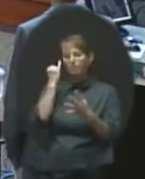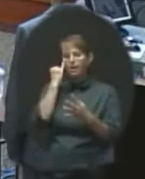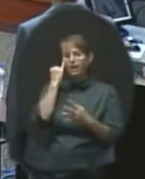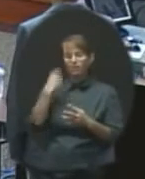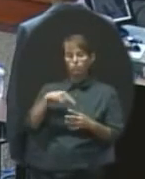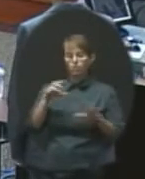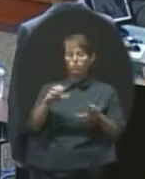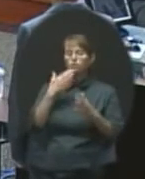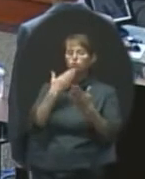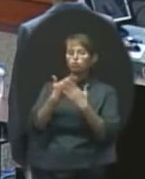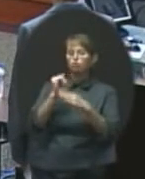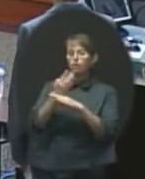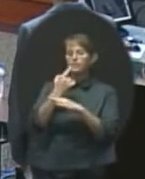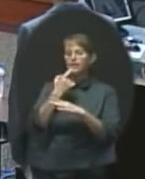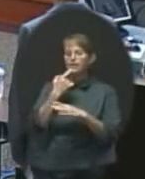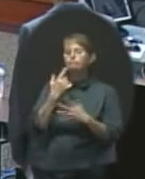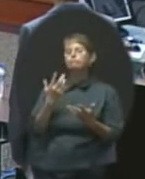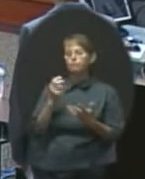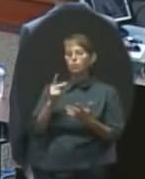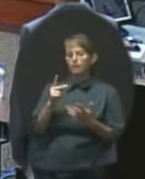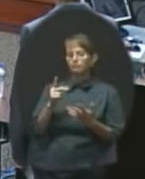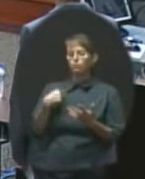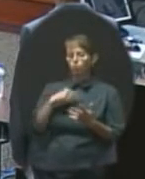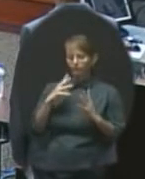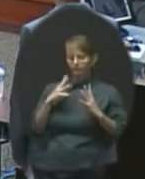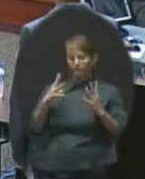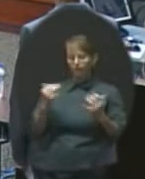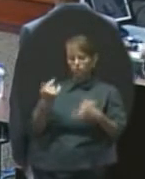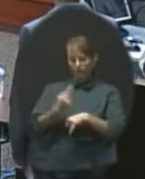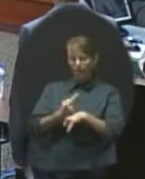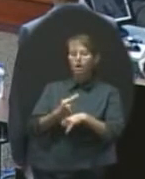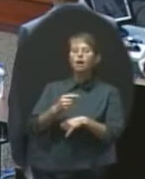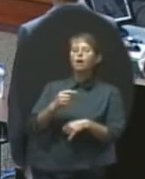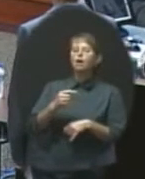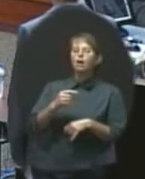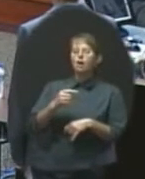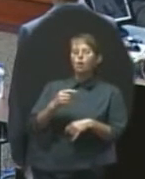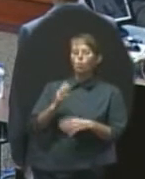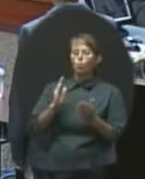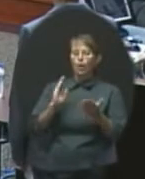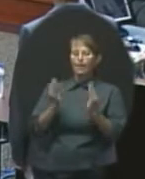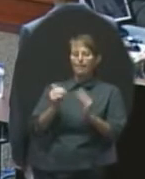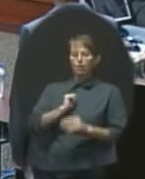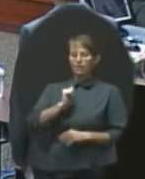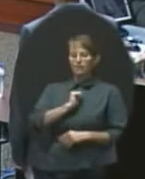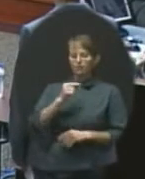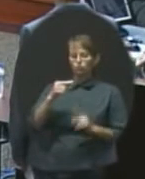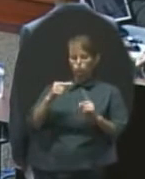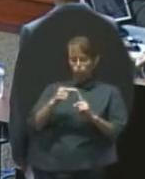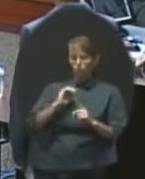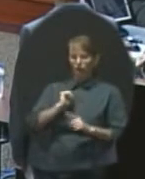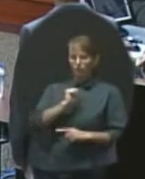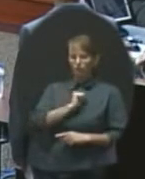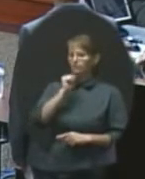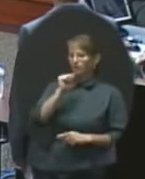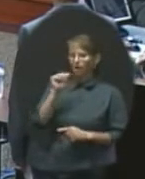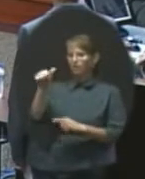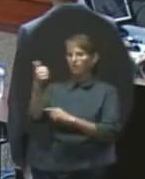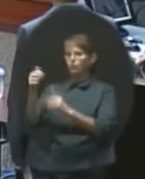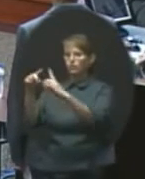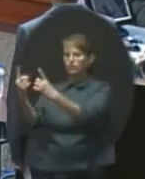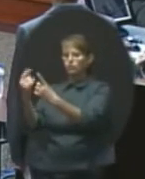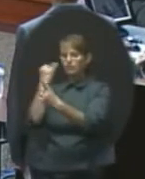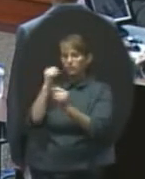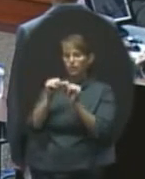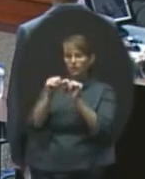today. And again, we're not comparing ourselves to a lot of other right. districts at this point, but here's our standards where we want to go at, and we'll just continue to go on from there. I